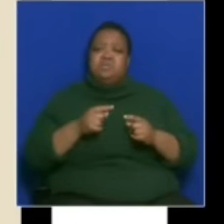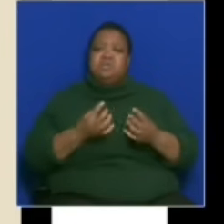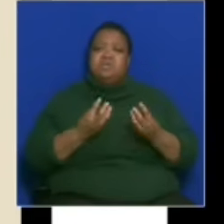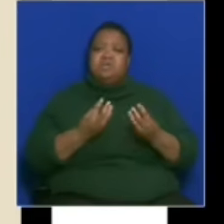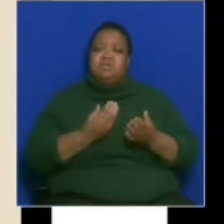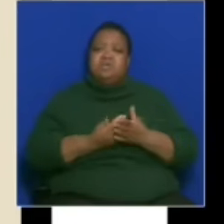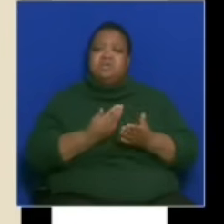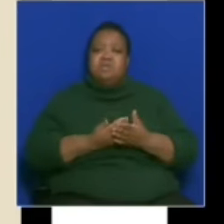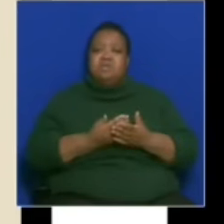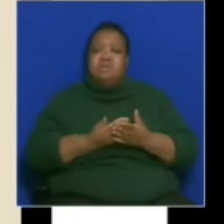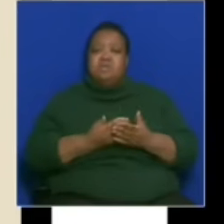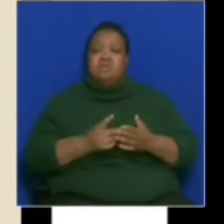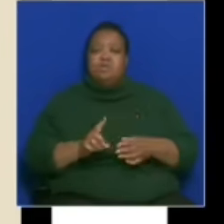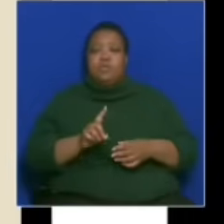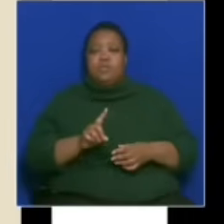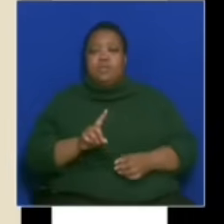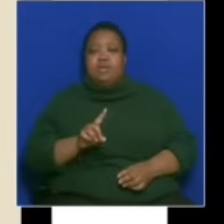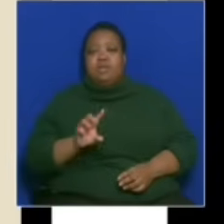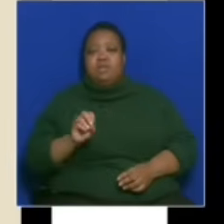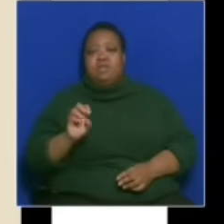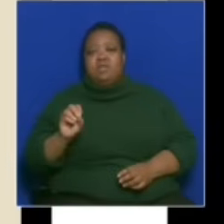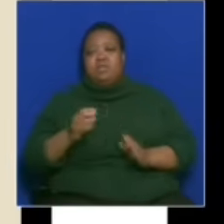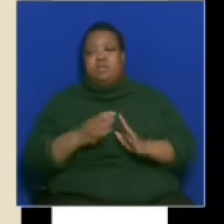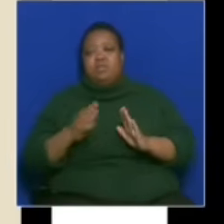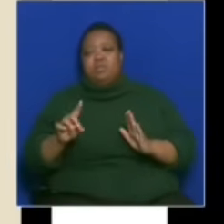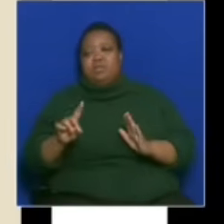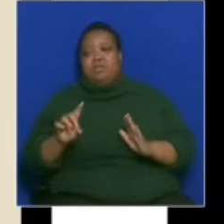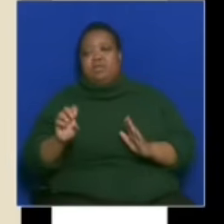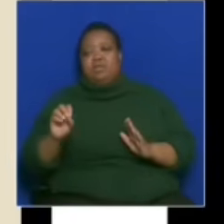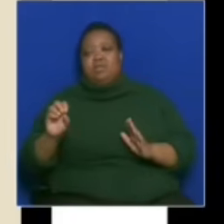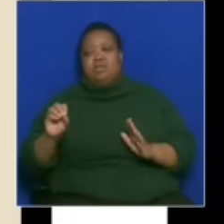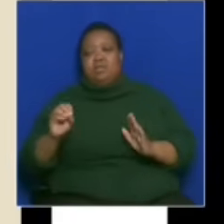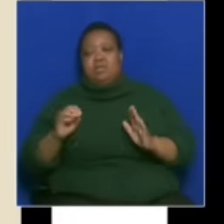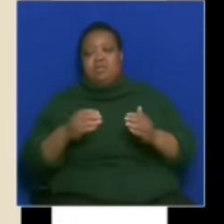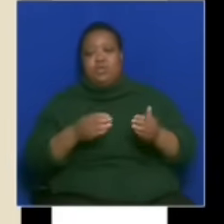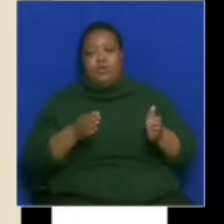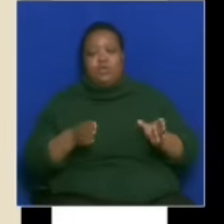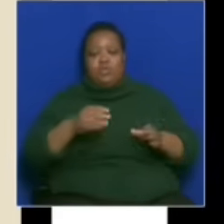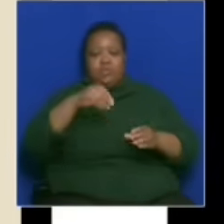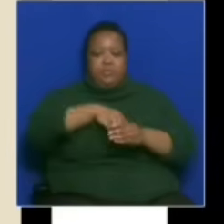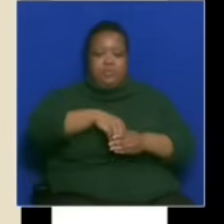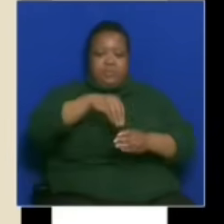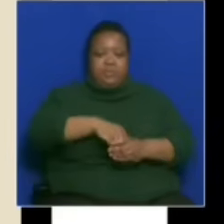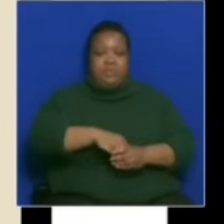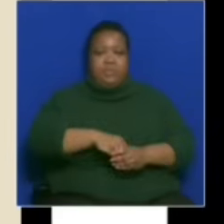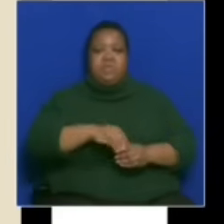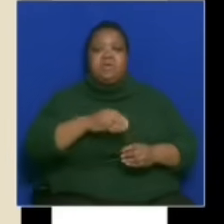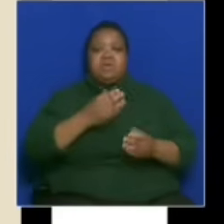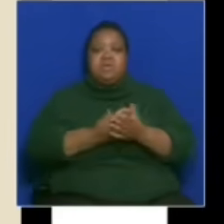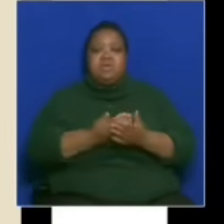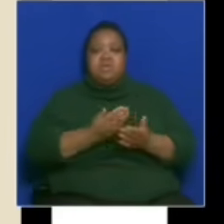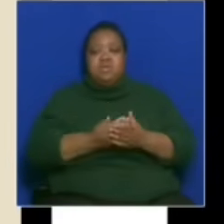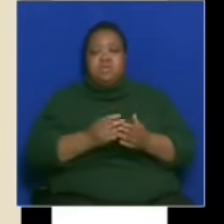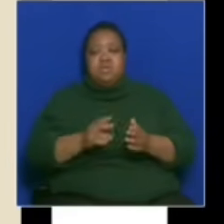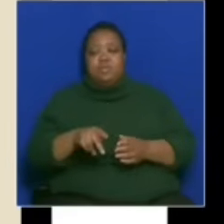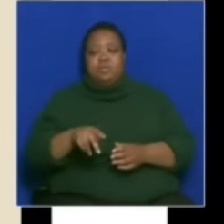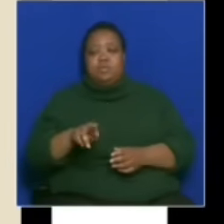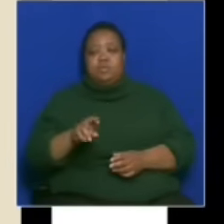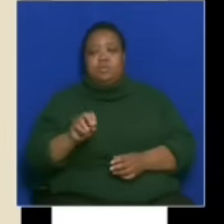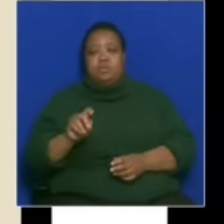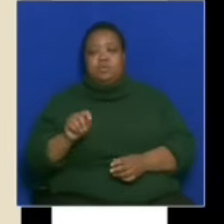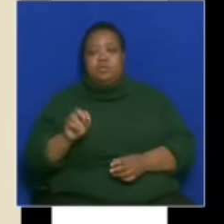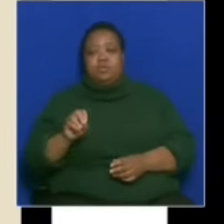110 kilograms per box. I'll keep you in the loop. And then underneath, Protobac is looking at under entries and penalties